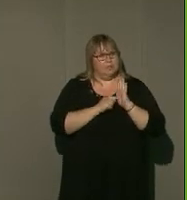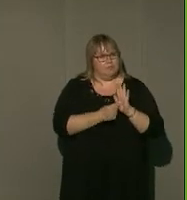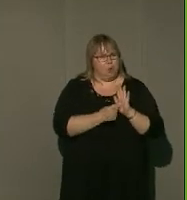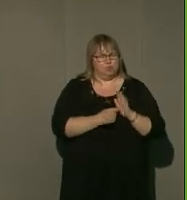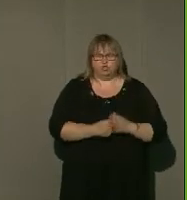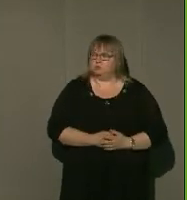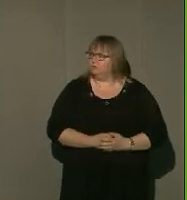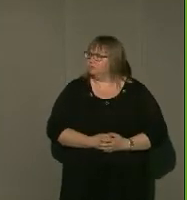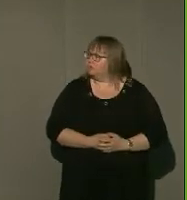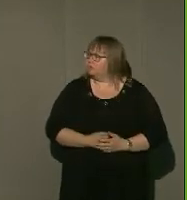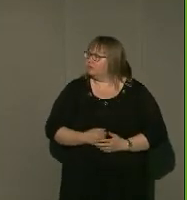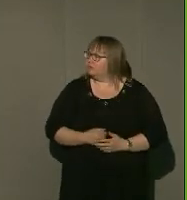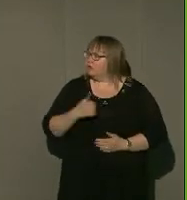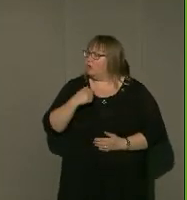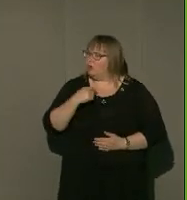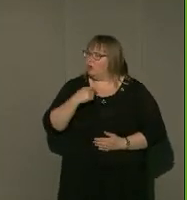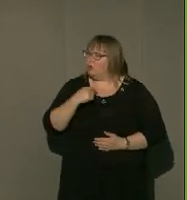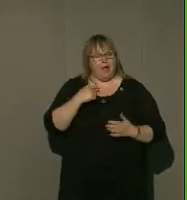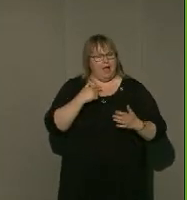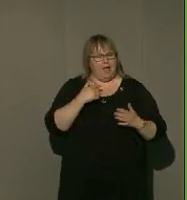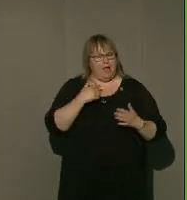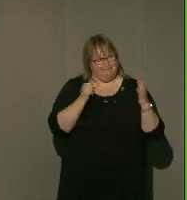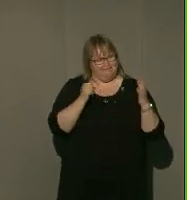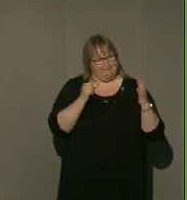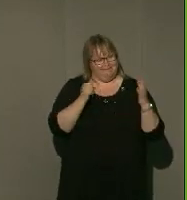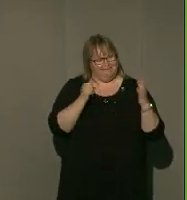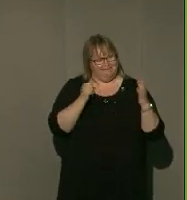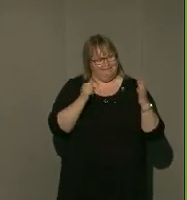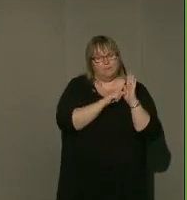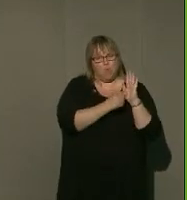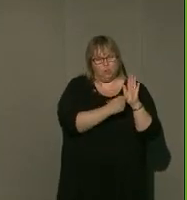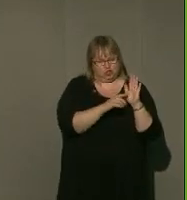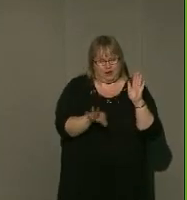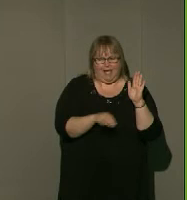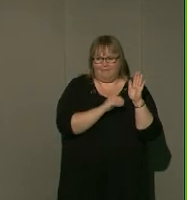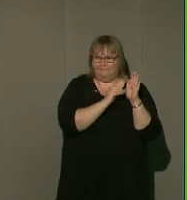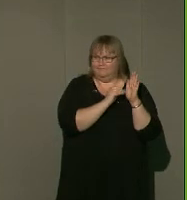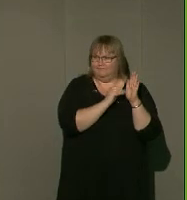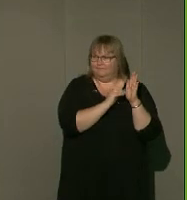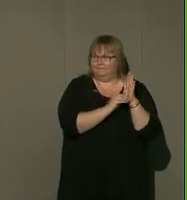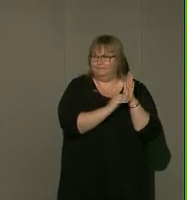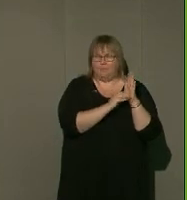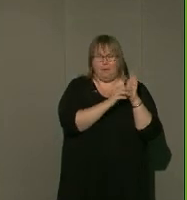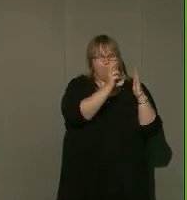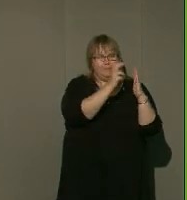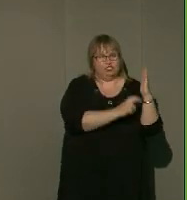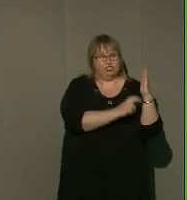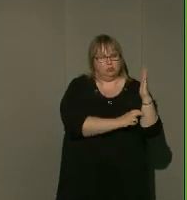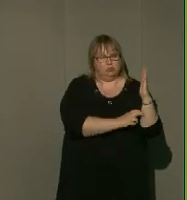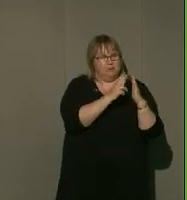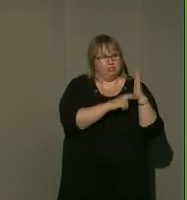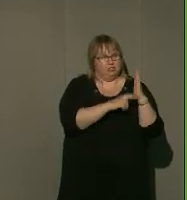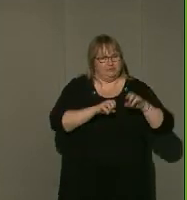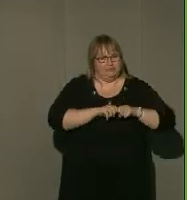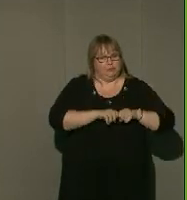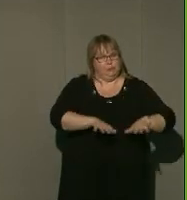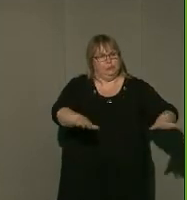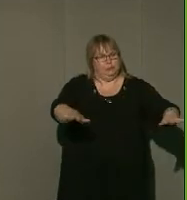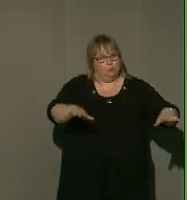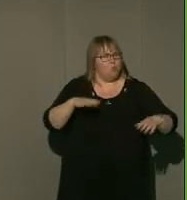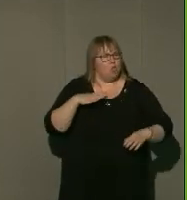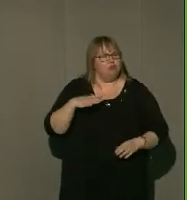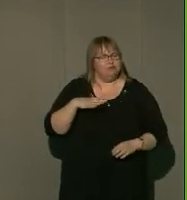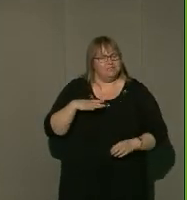reference to a petition, but I'm sure that petitions have been circulated amongst activists, and I